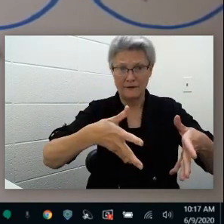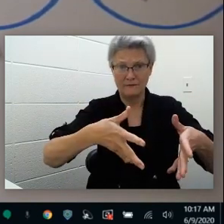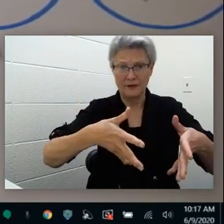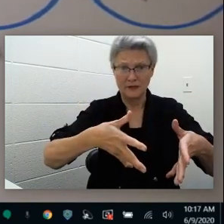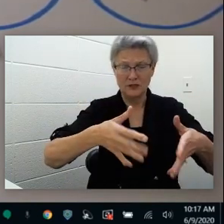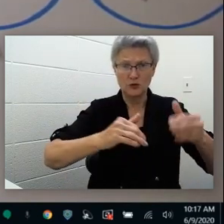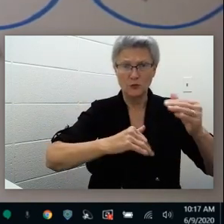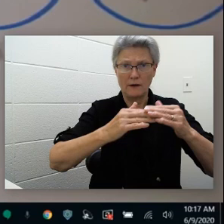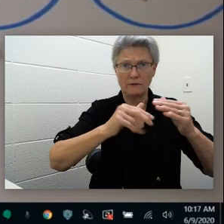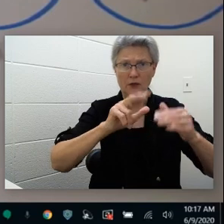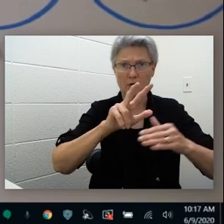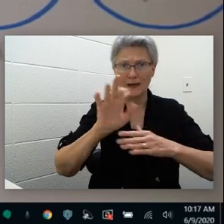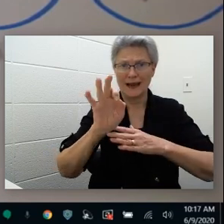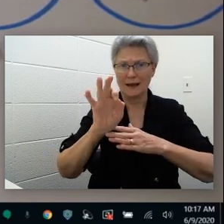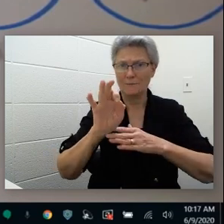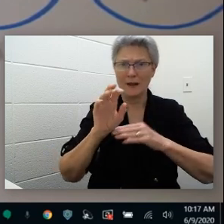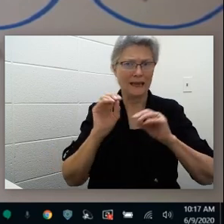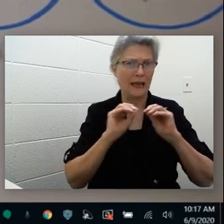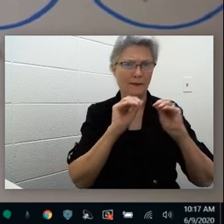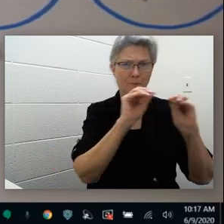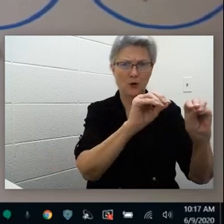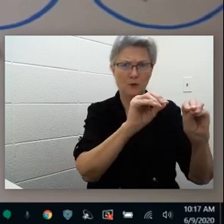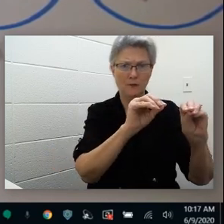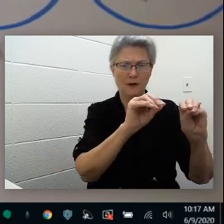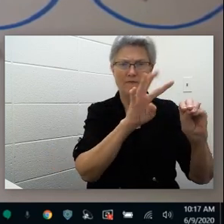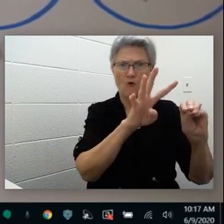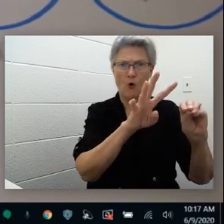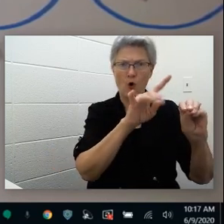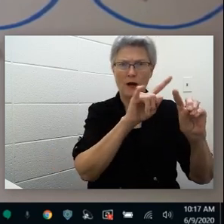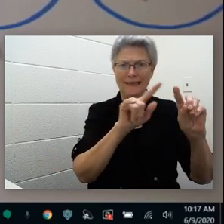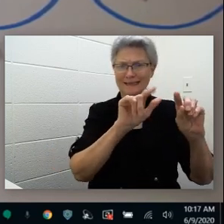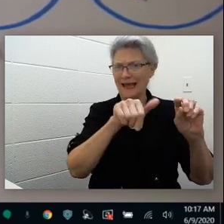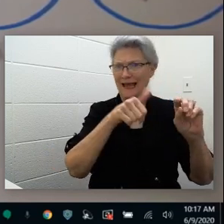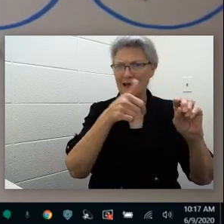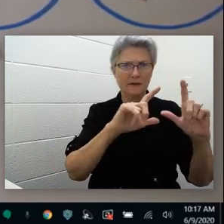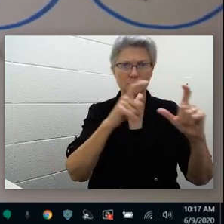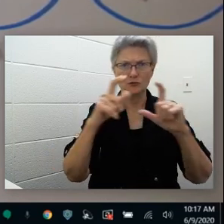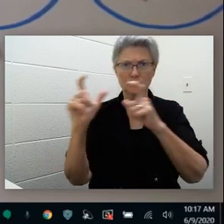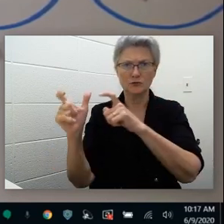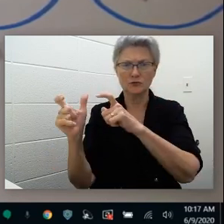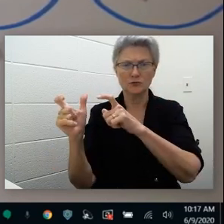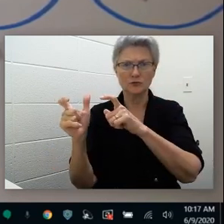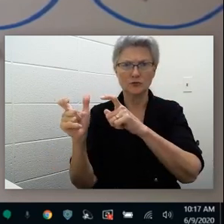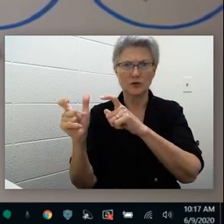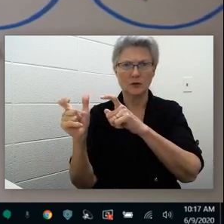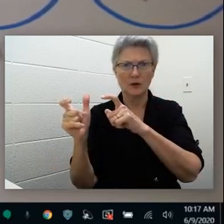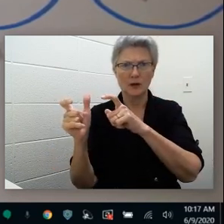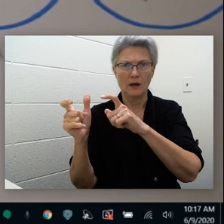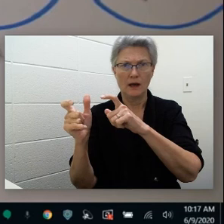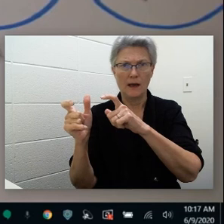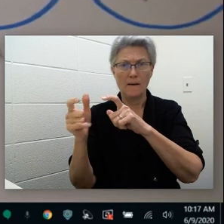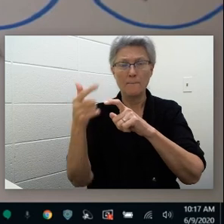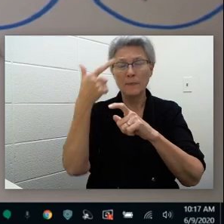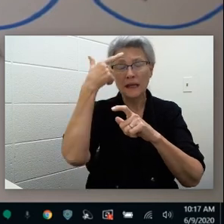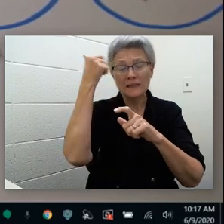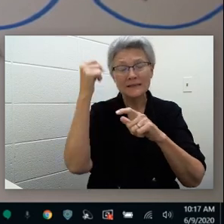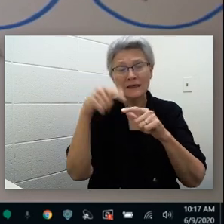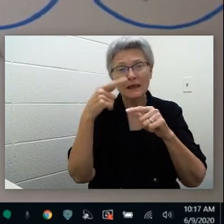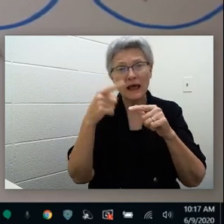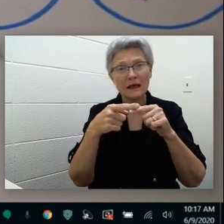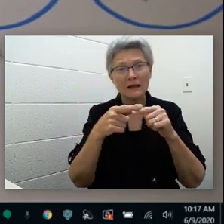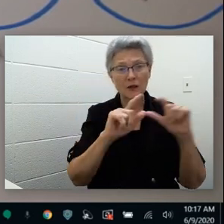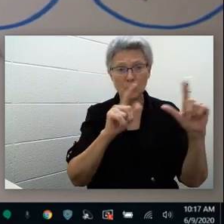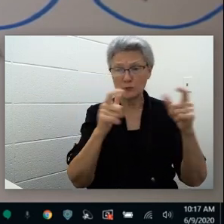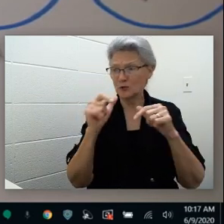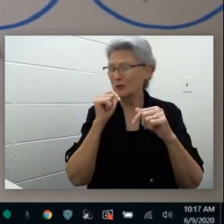39, but I can't place these 4 marks into any of the circles or groups because then those